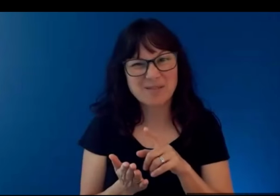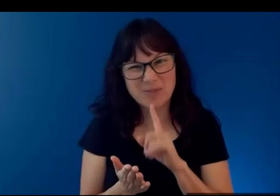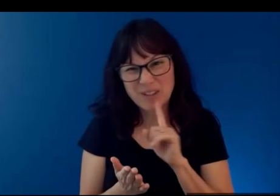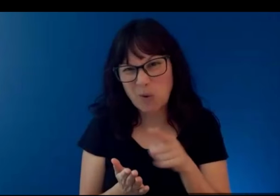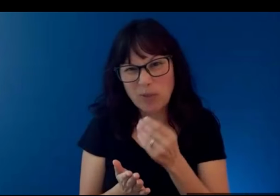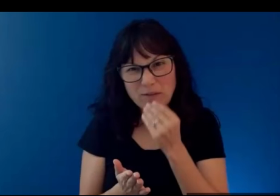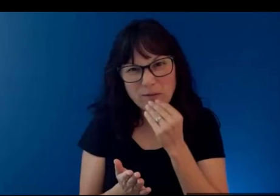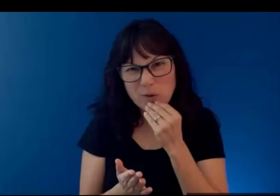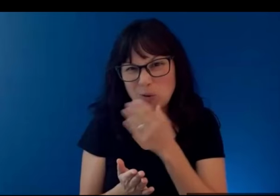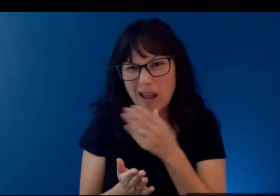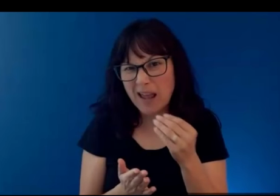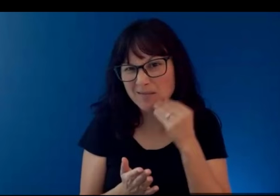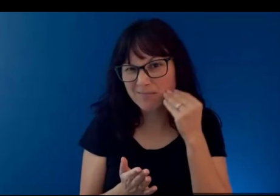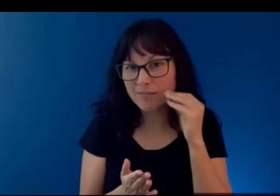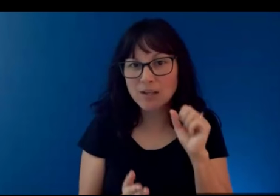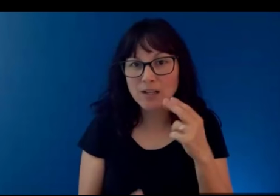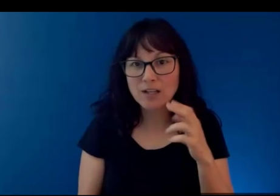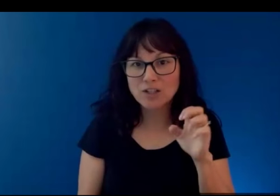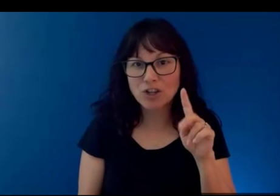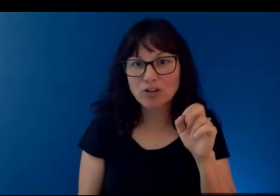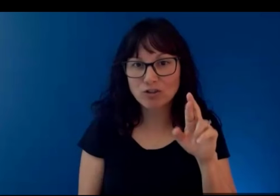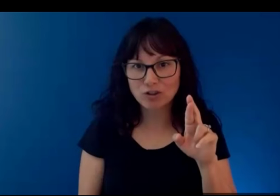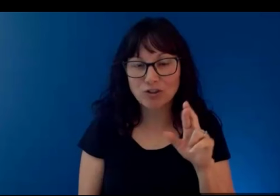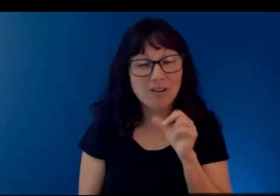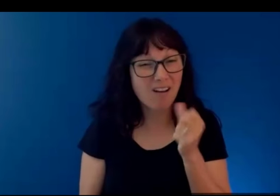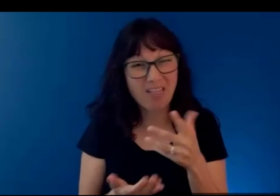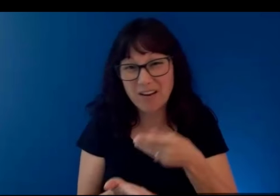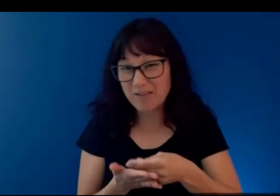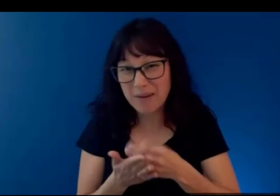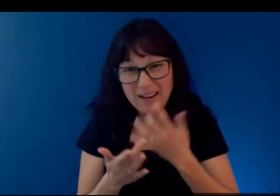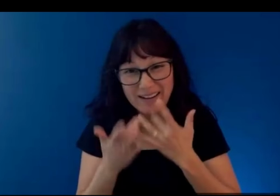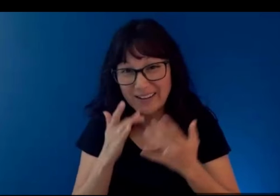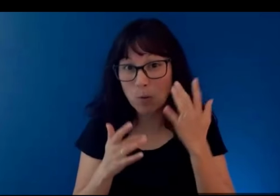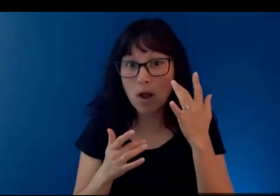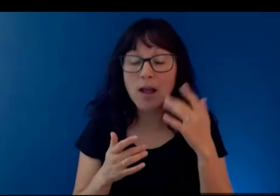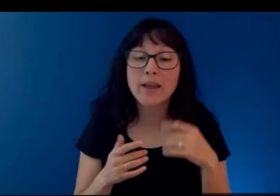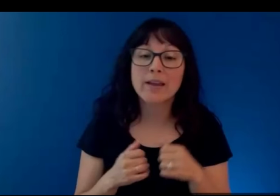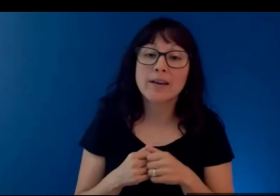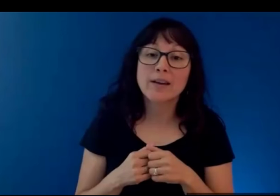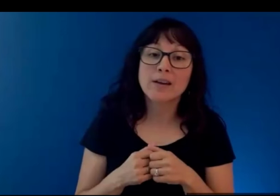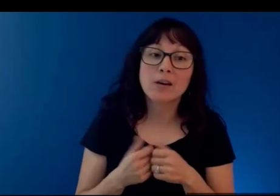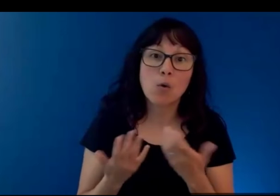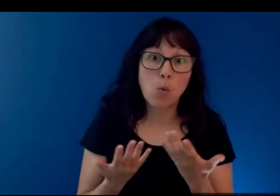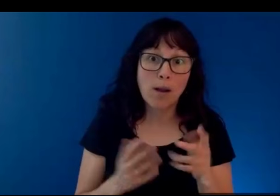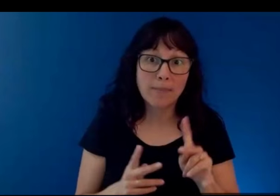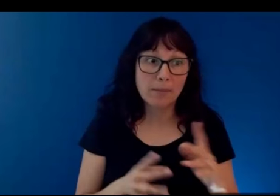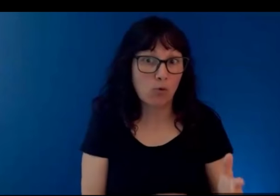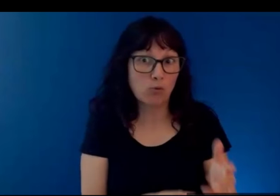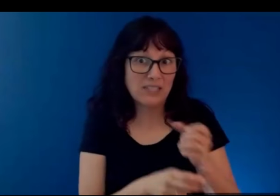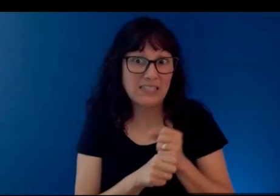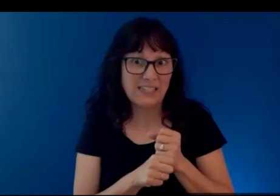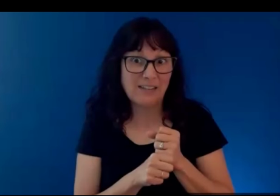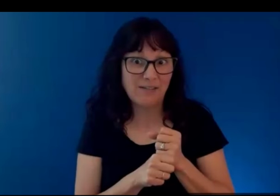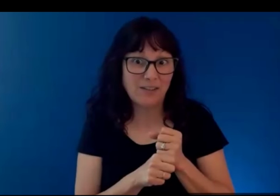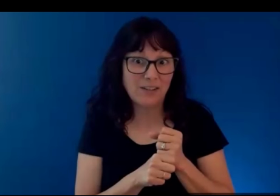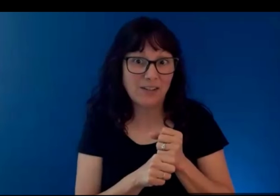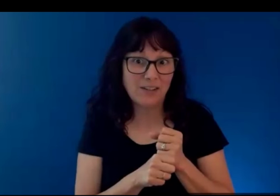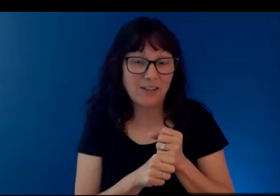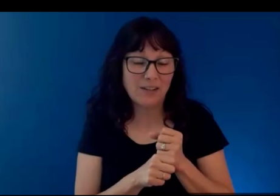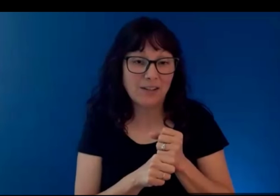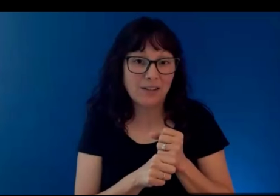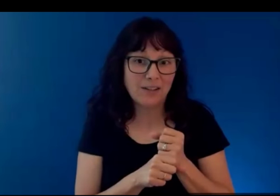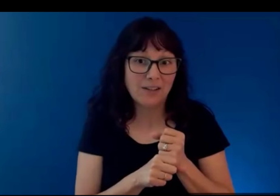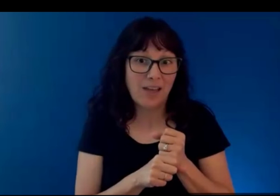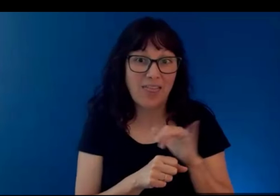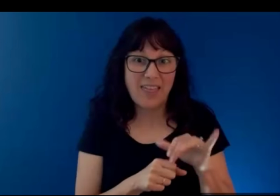and shelter. It's not very much money because the amount that folks receive has not kept up with the cost of what